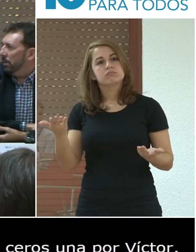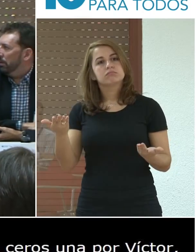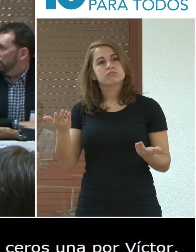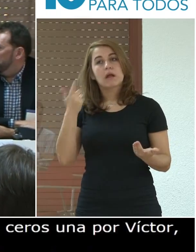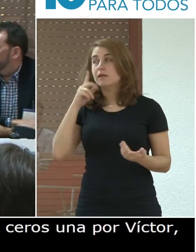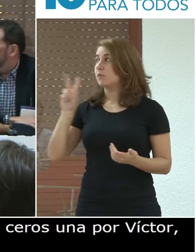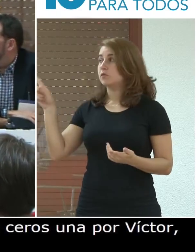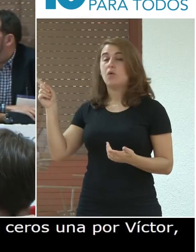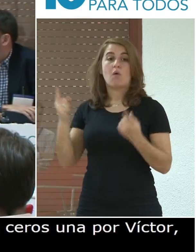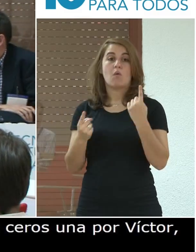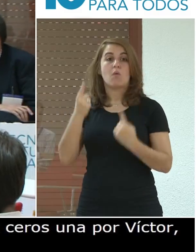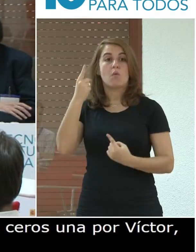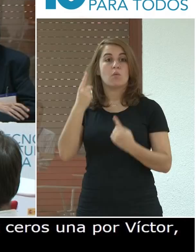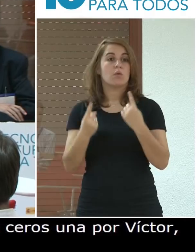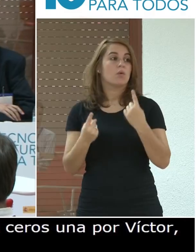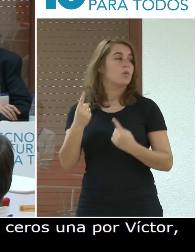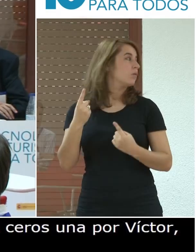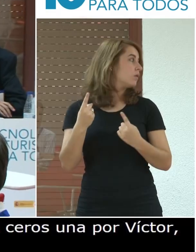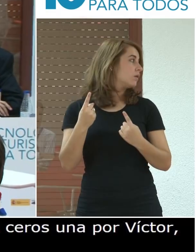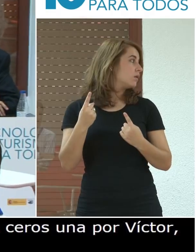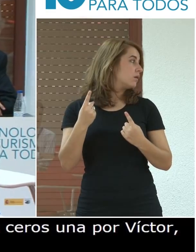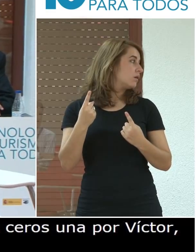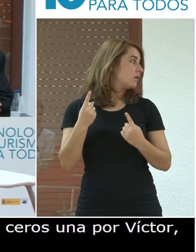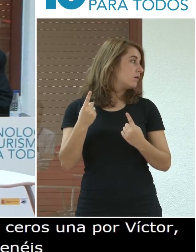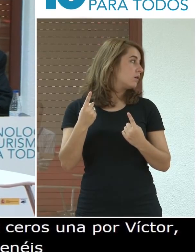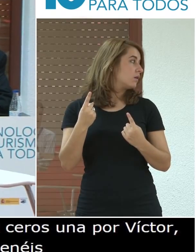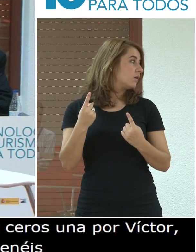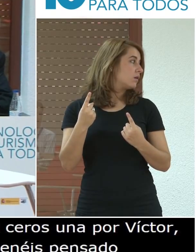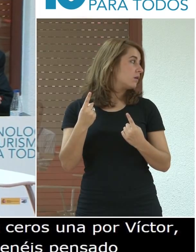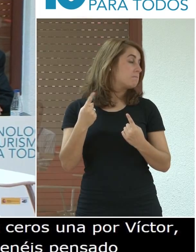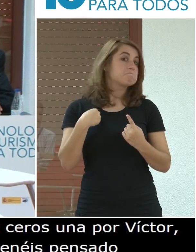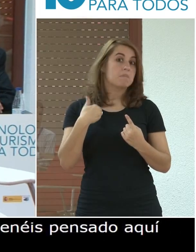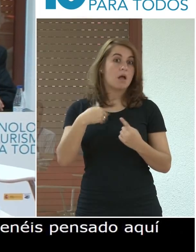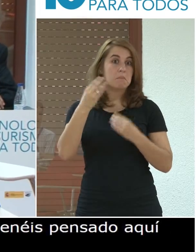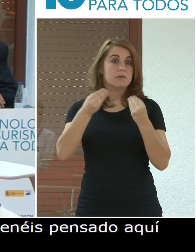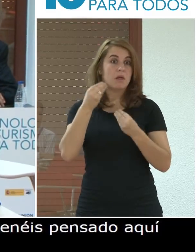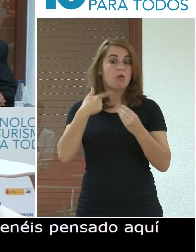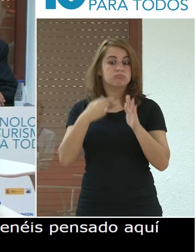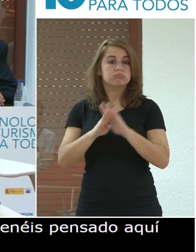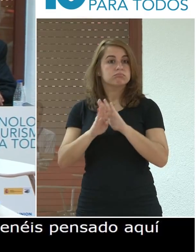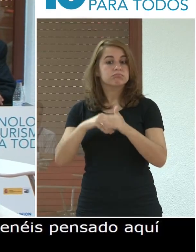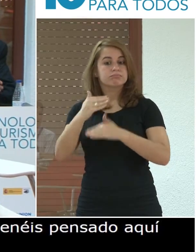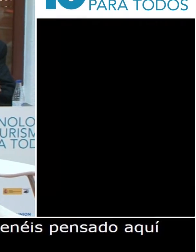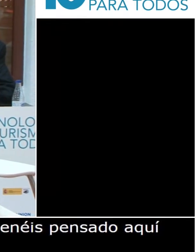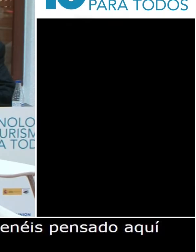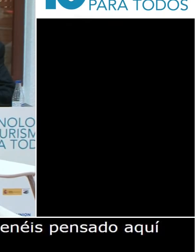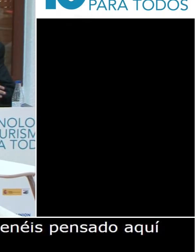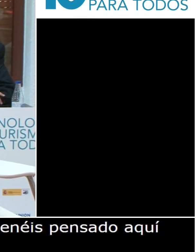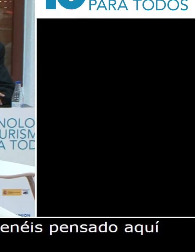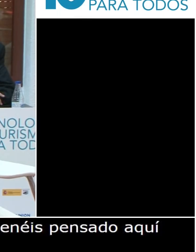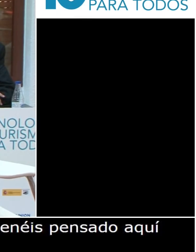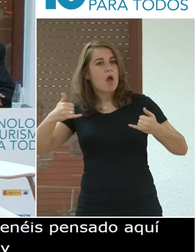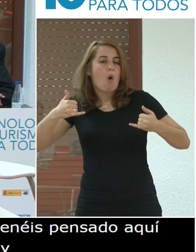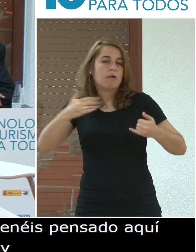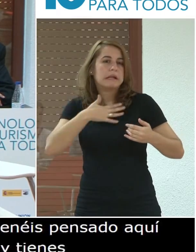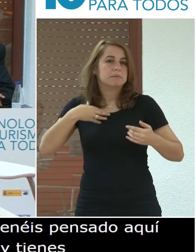What are you going to be working on in the future? You have presented here a navigator, but are you going